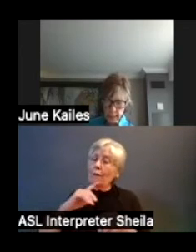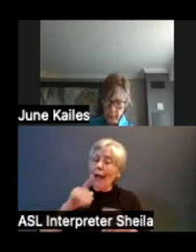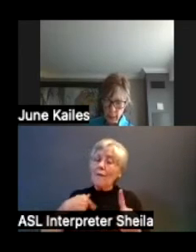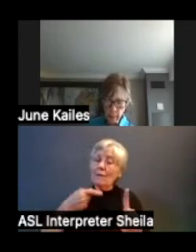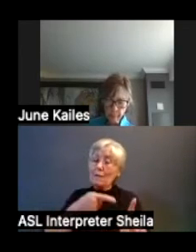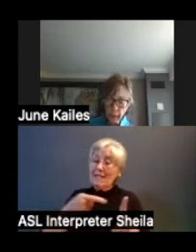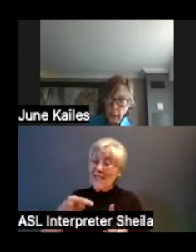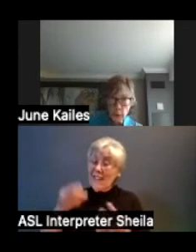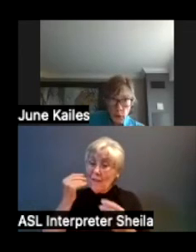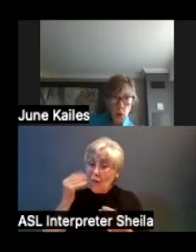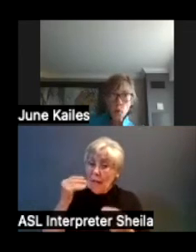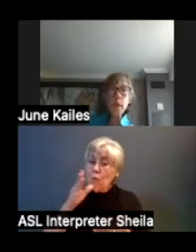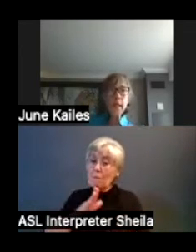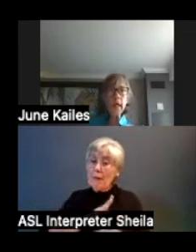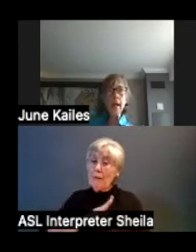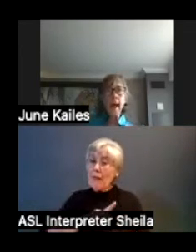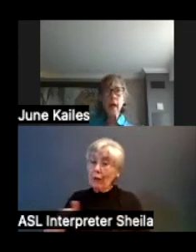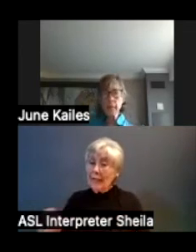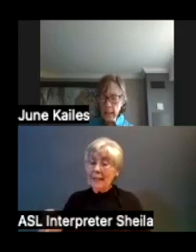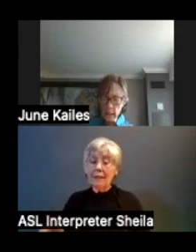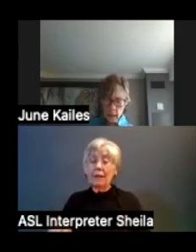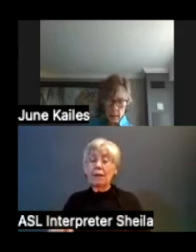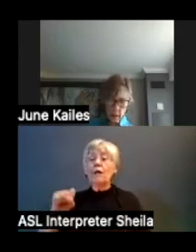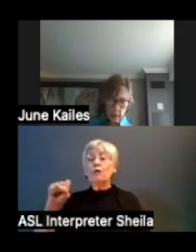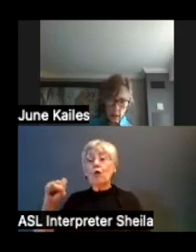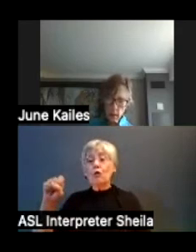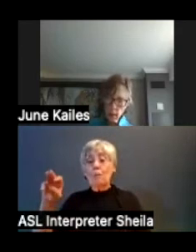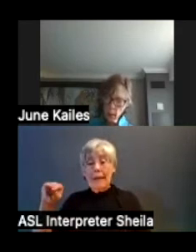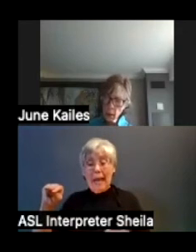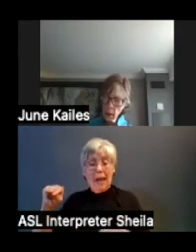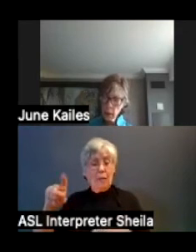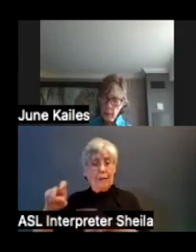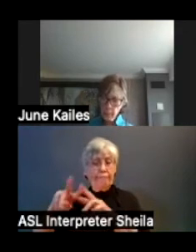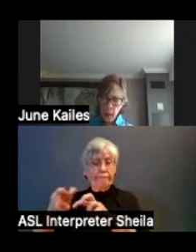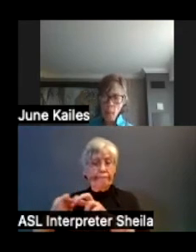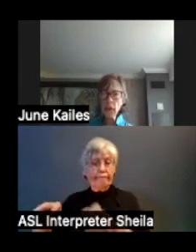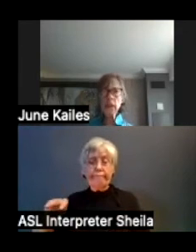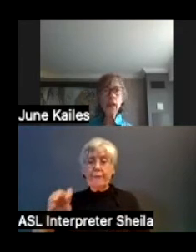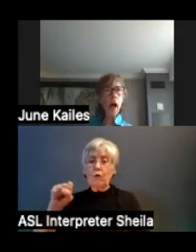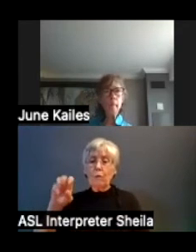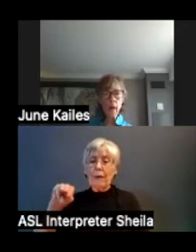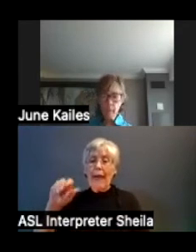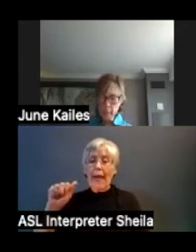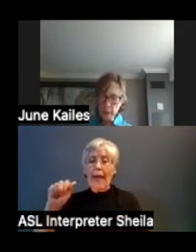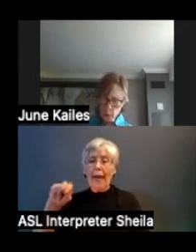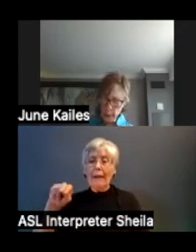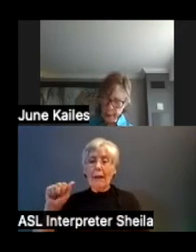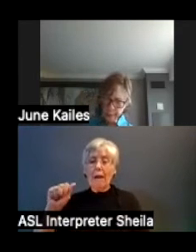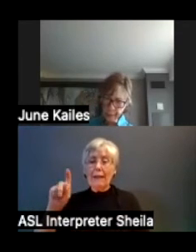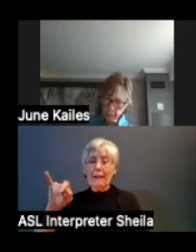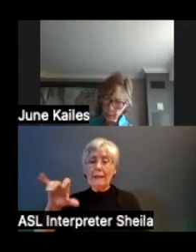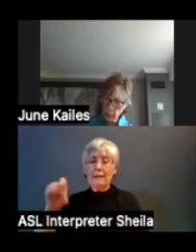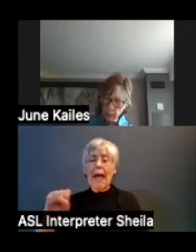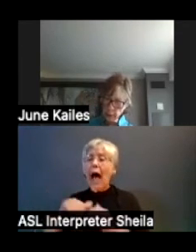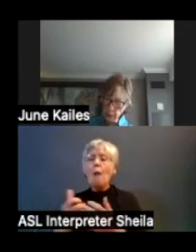needs. Social media analytics. How much time are people